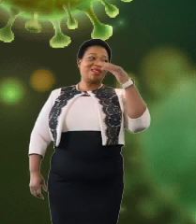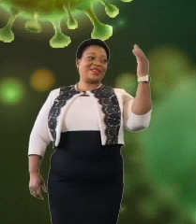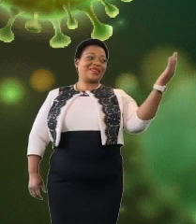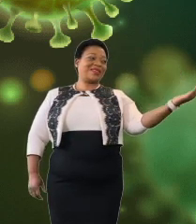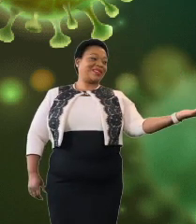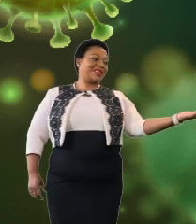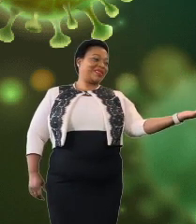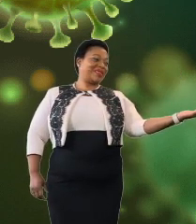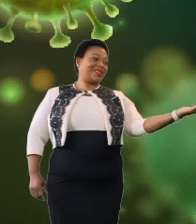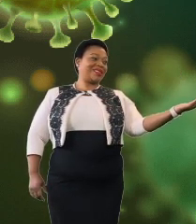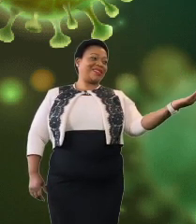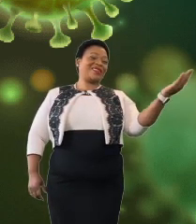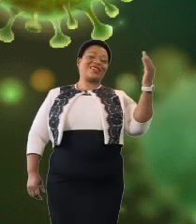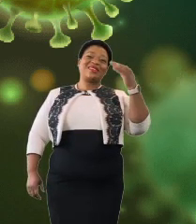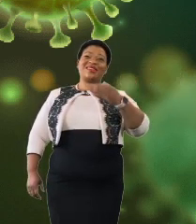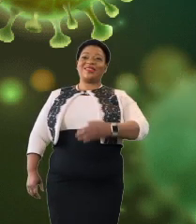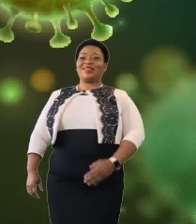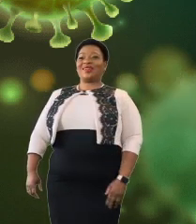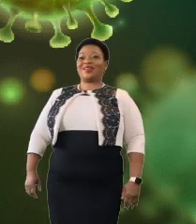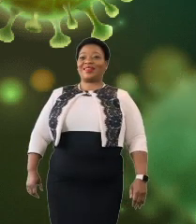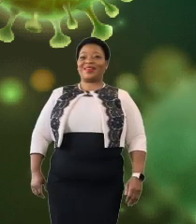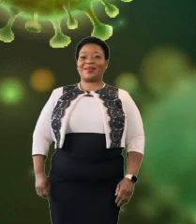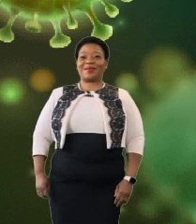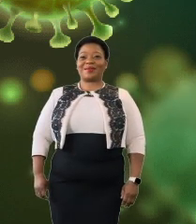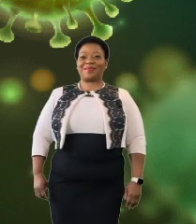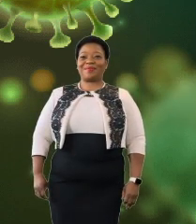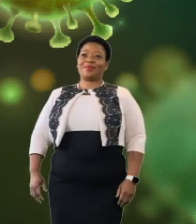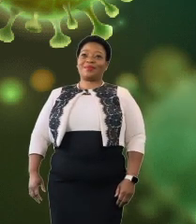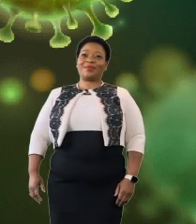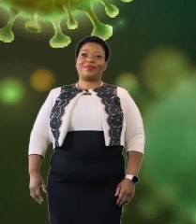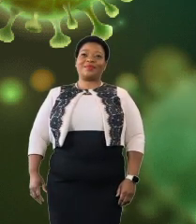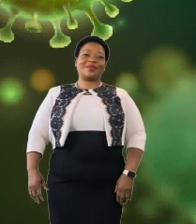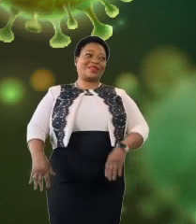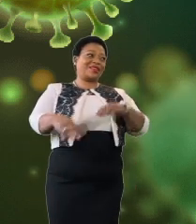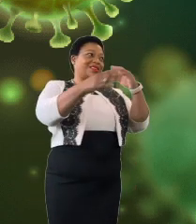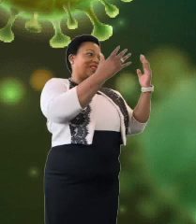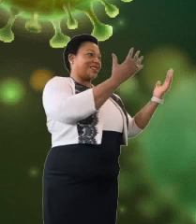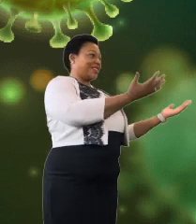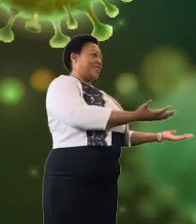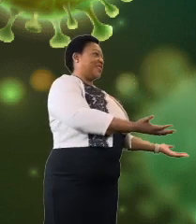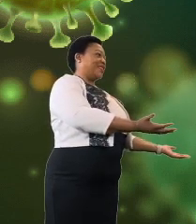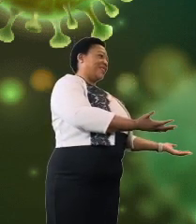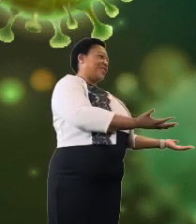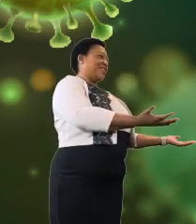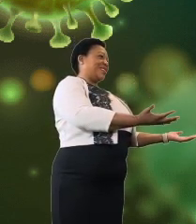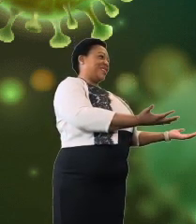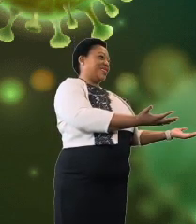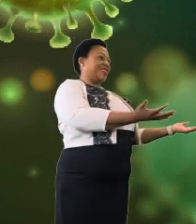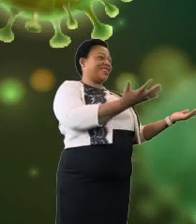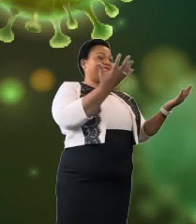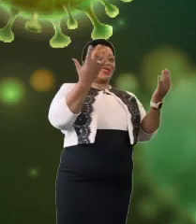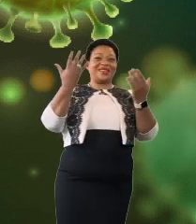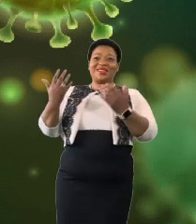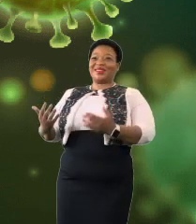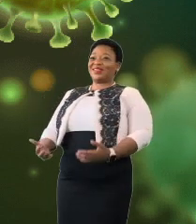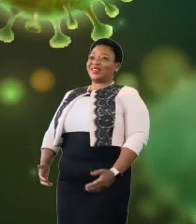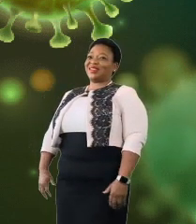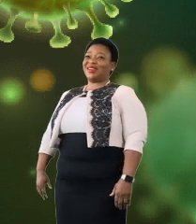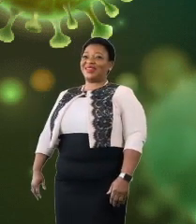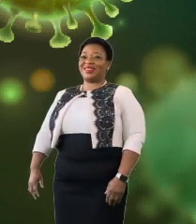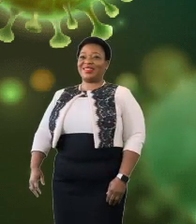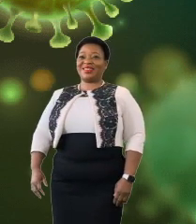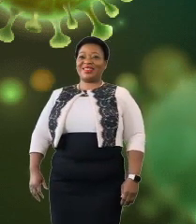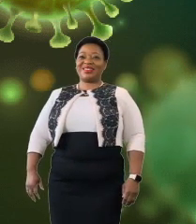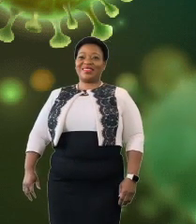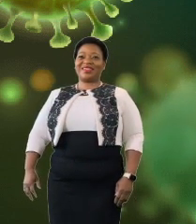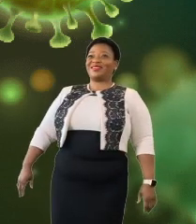and Investment KZN. That's why Ndumiso is going to be a key person in this particular workshop as the person who's